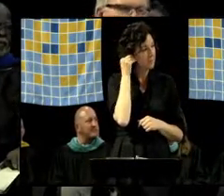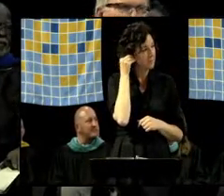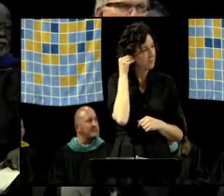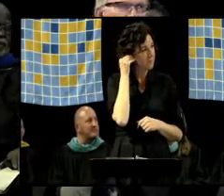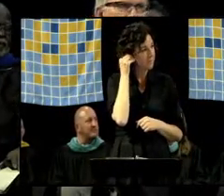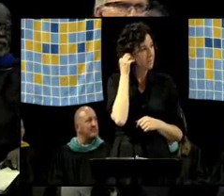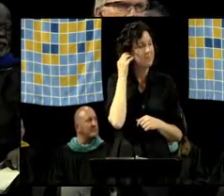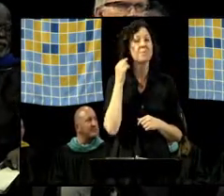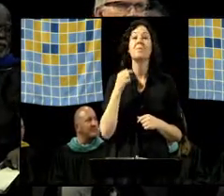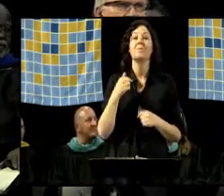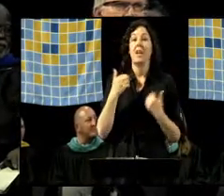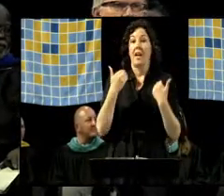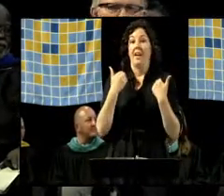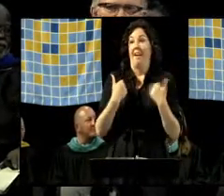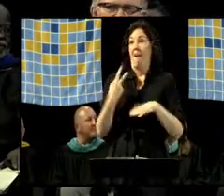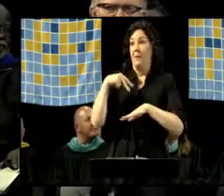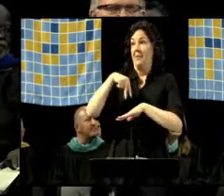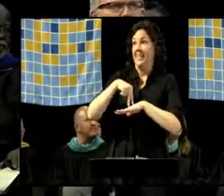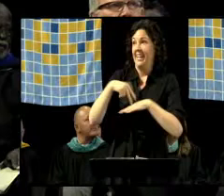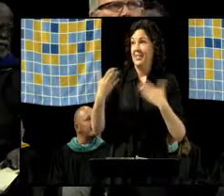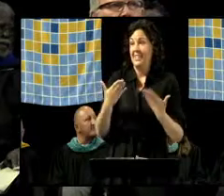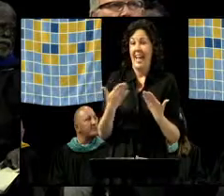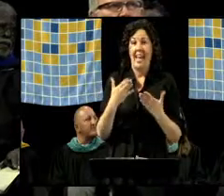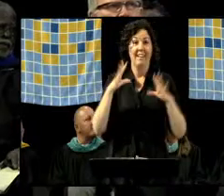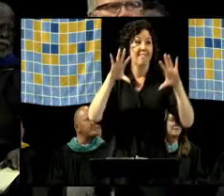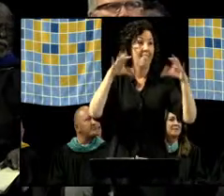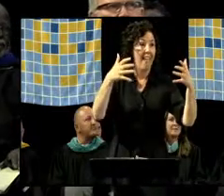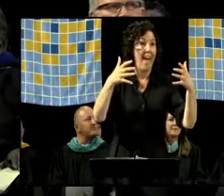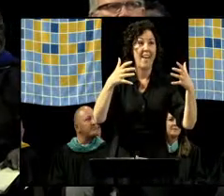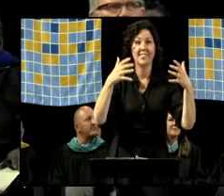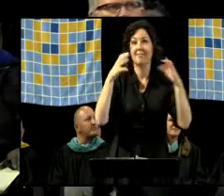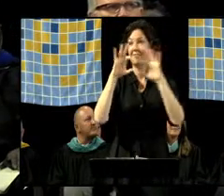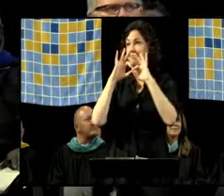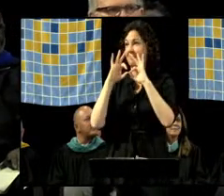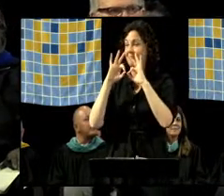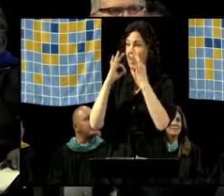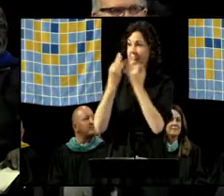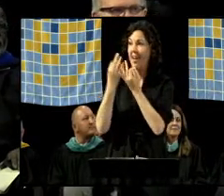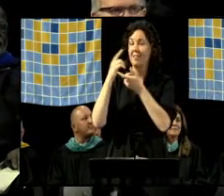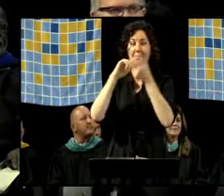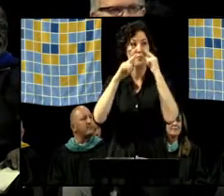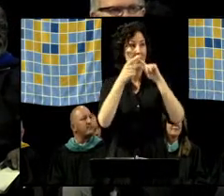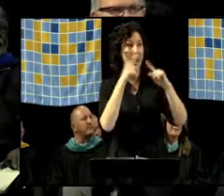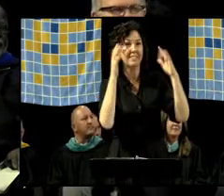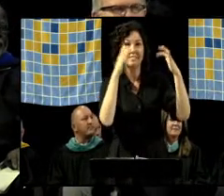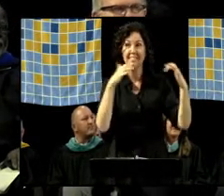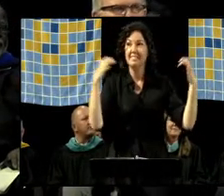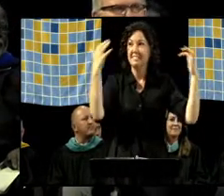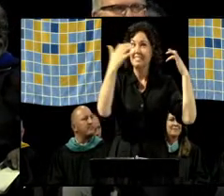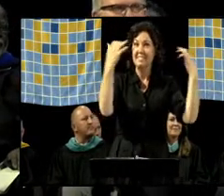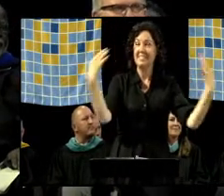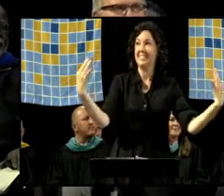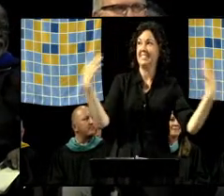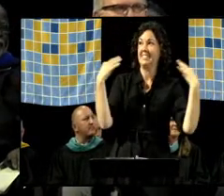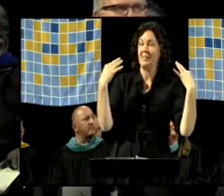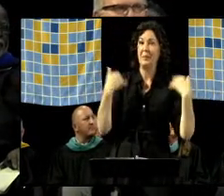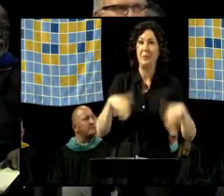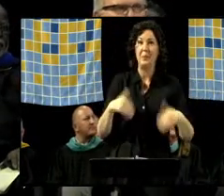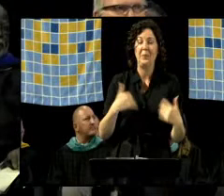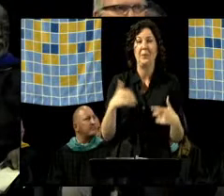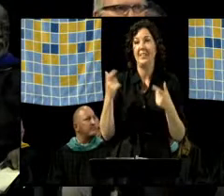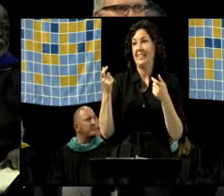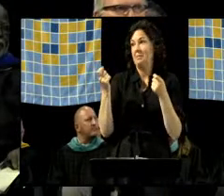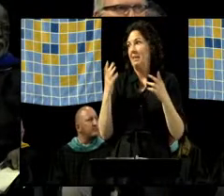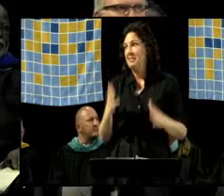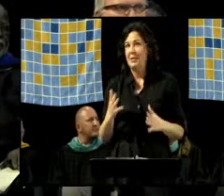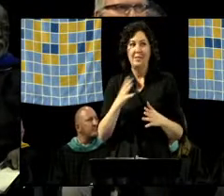As I stand here today in front of my fellow classmates, friends, family, teachers, administrators, and